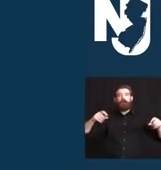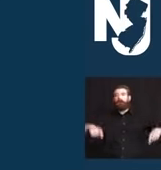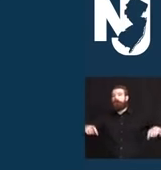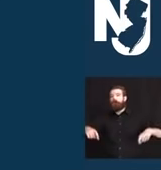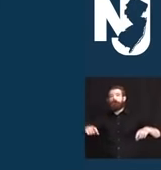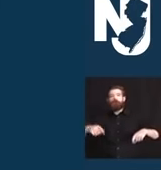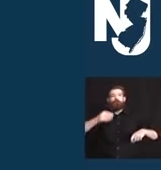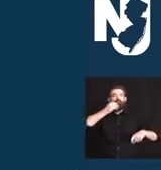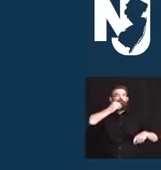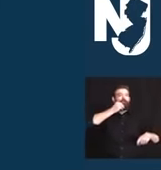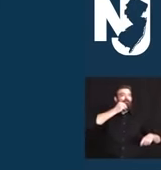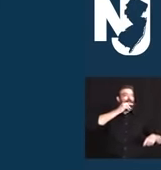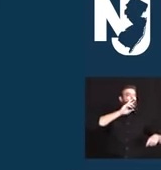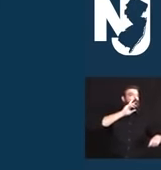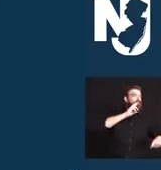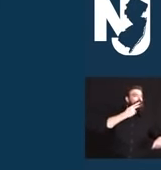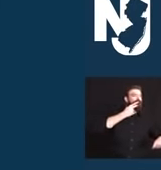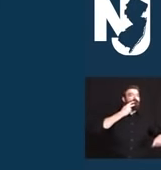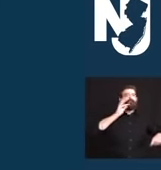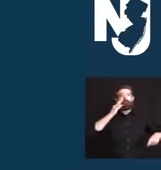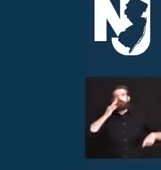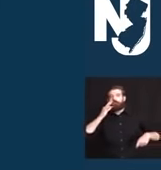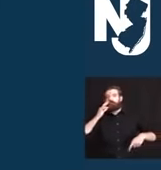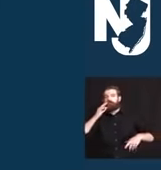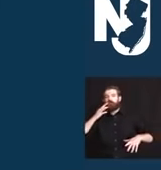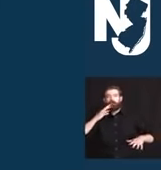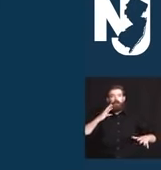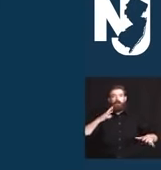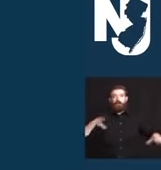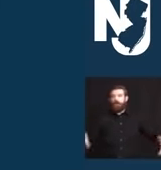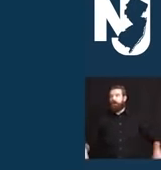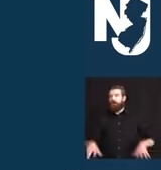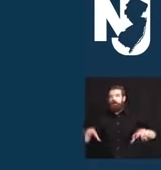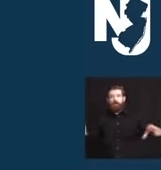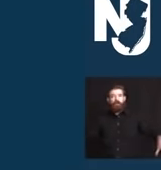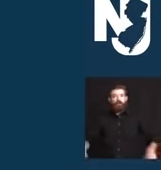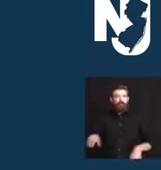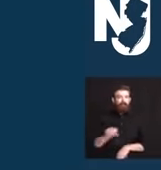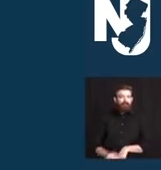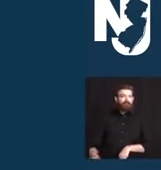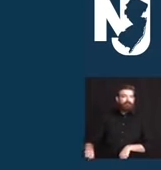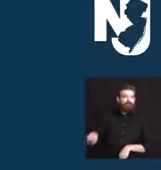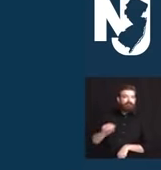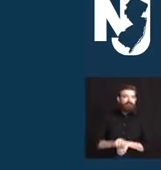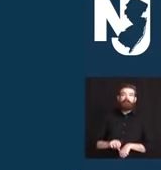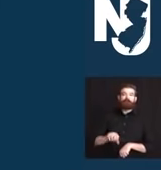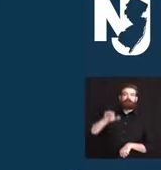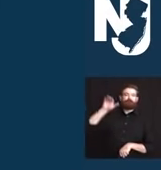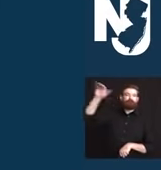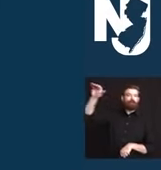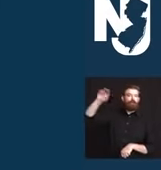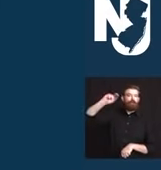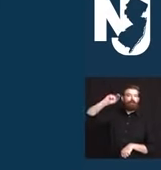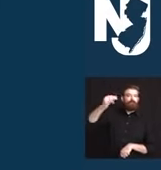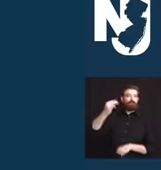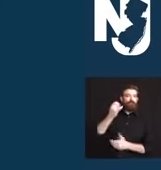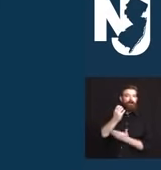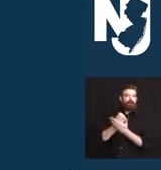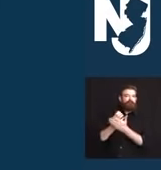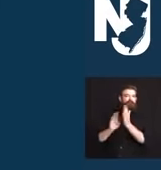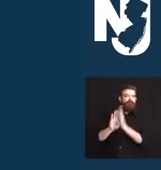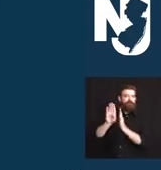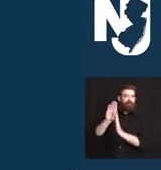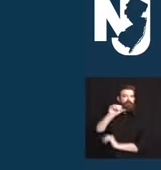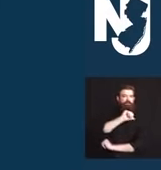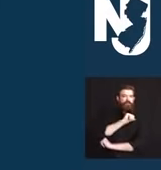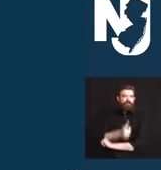She found it through the New Jersey Economic Development Authority and was able to qualify for a $10,000 grant that allowed her to provide personal